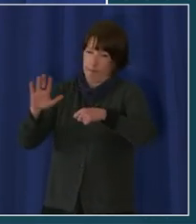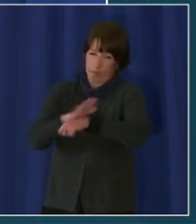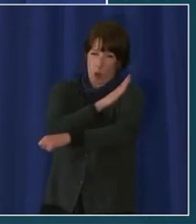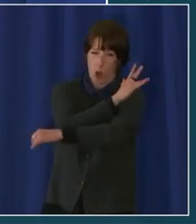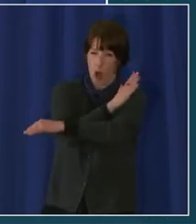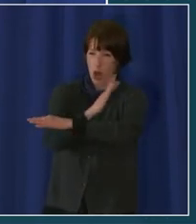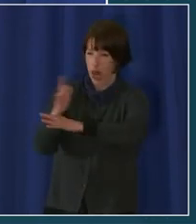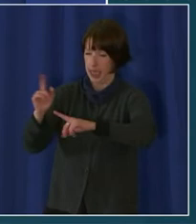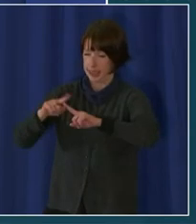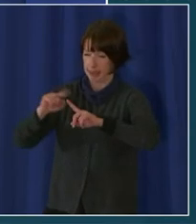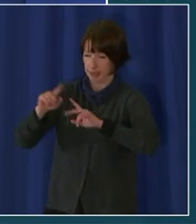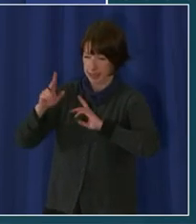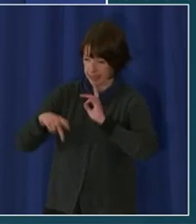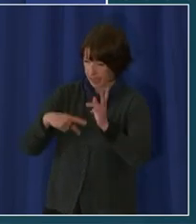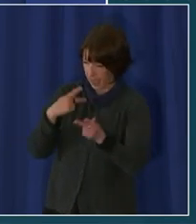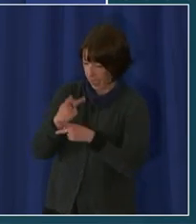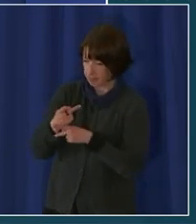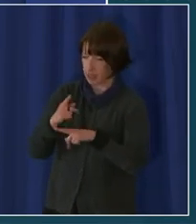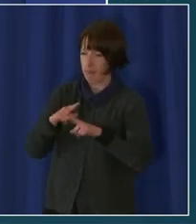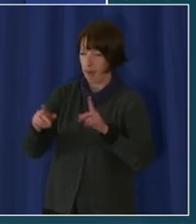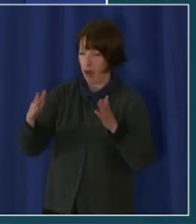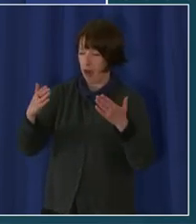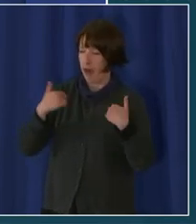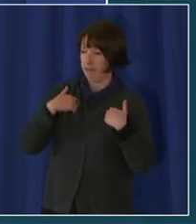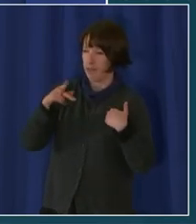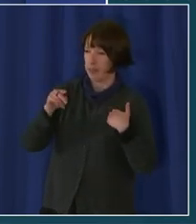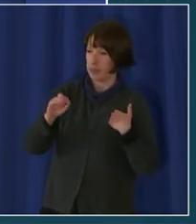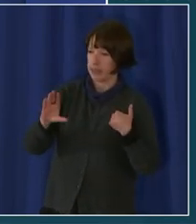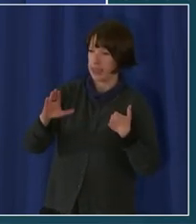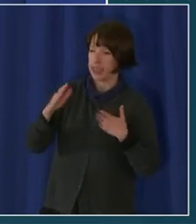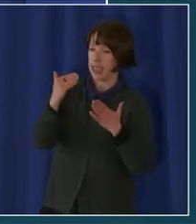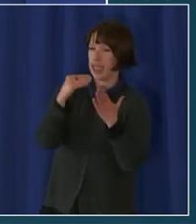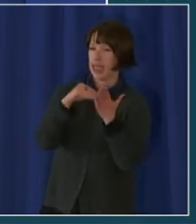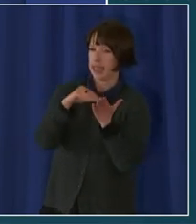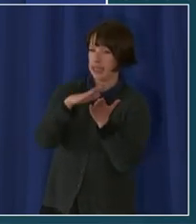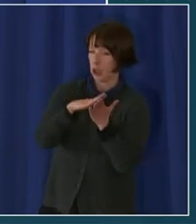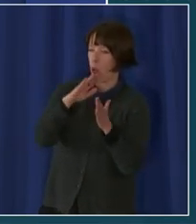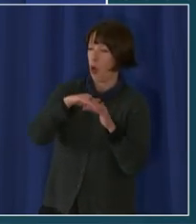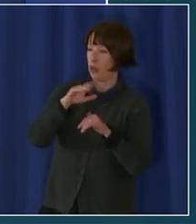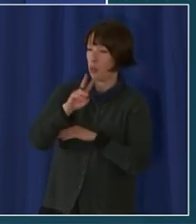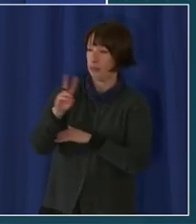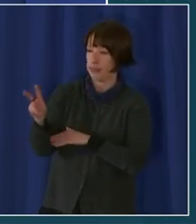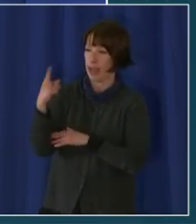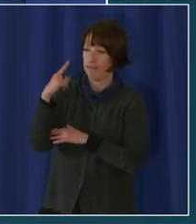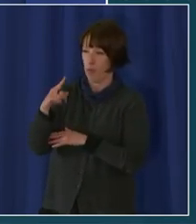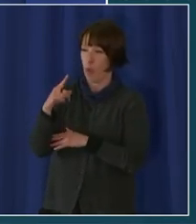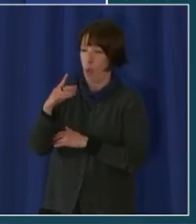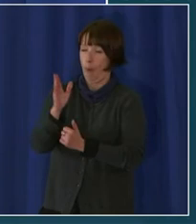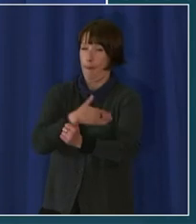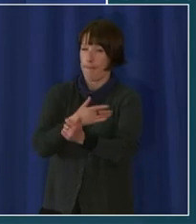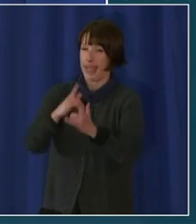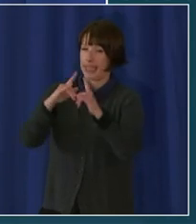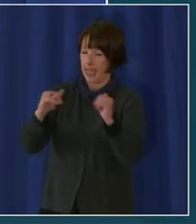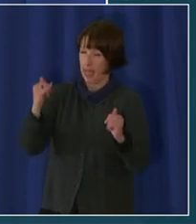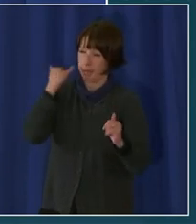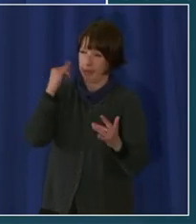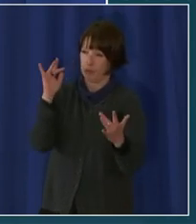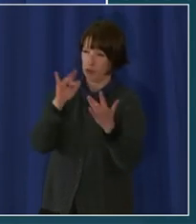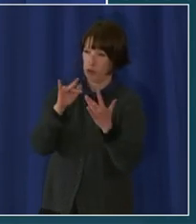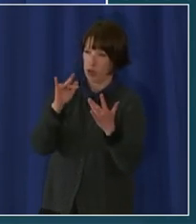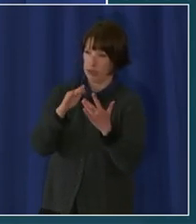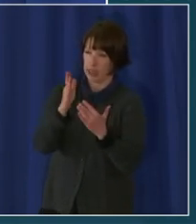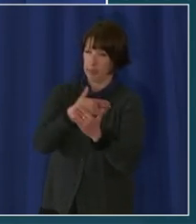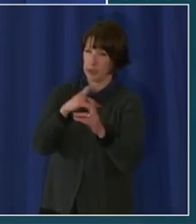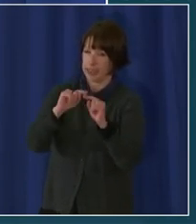instruments is, but there is a point of contact listed on the website for band camp, and if you reach out to